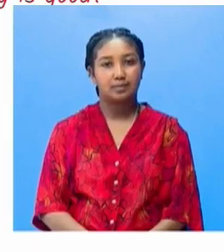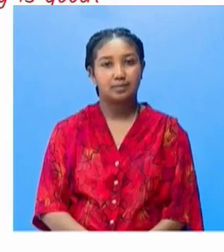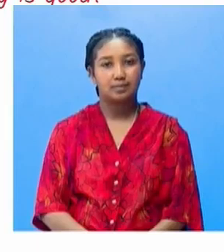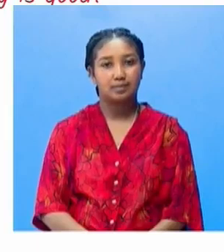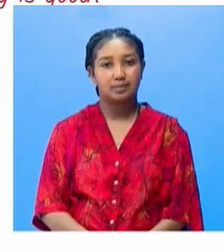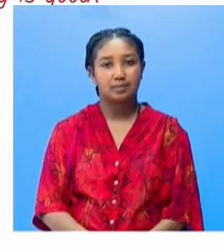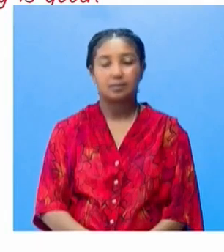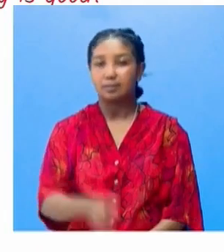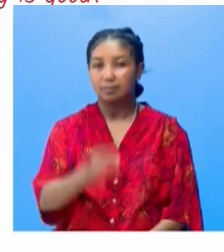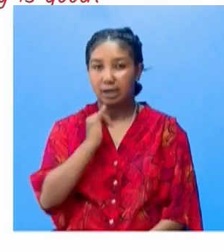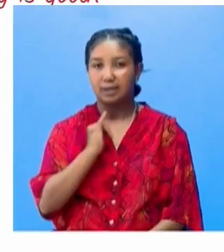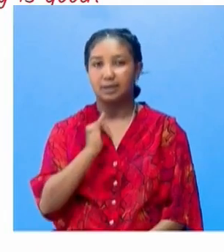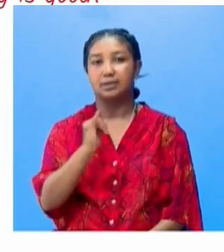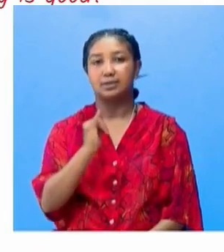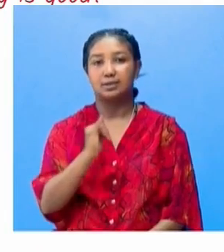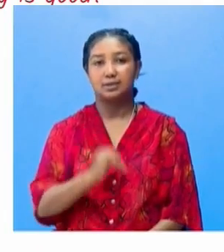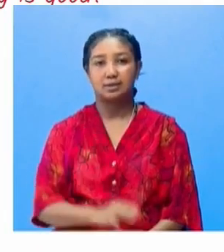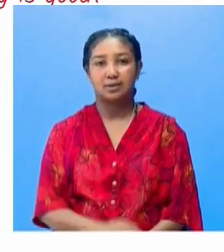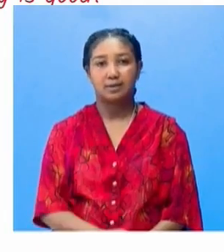is